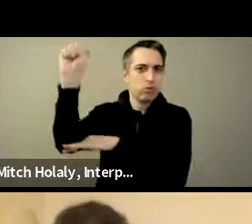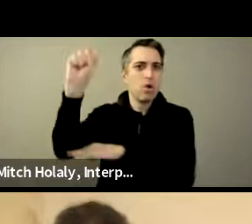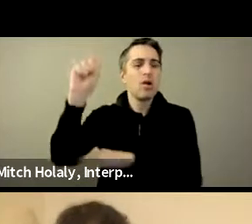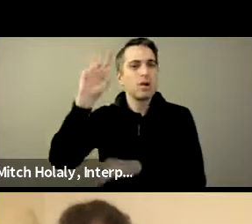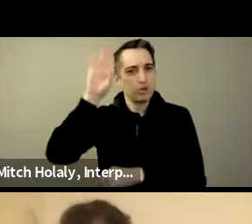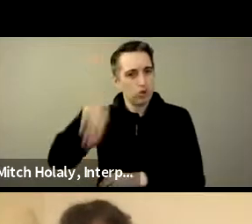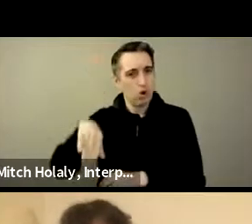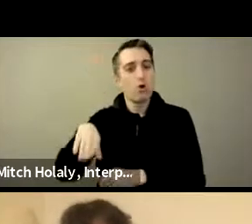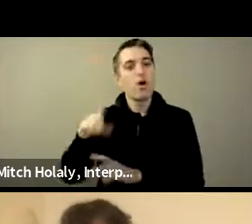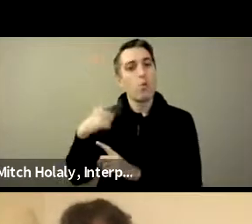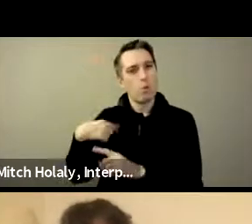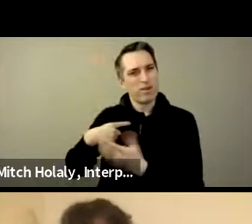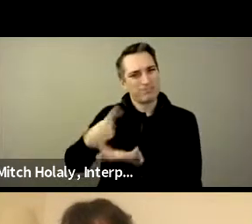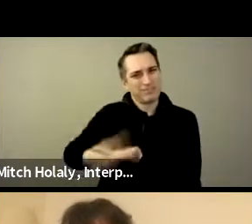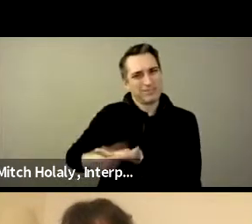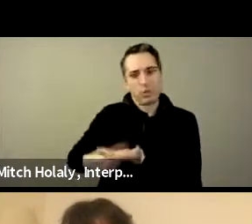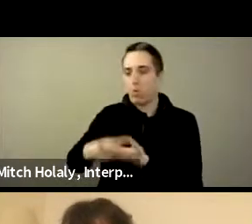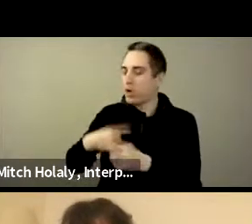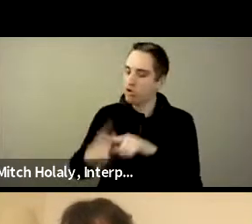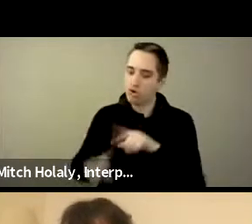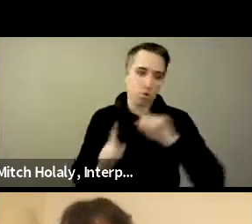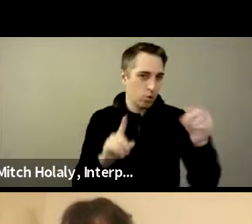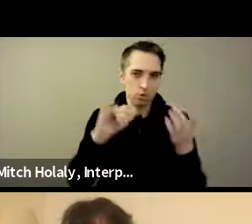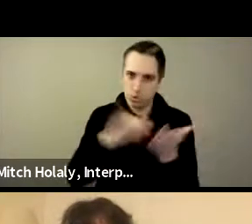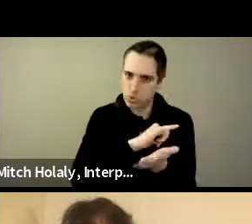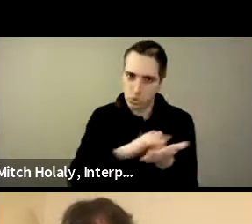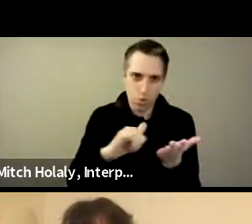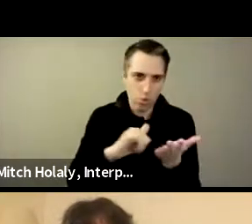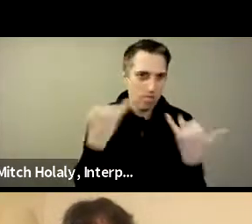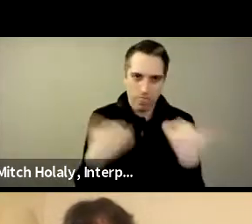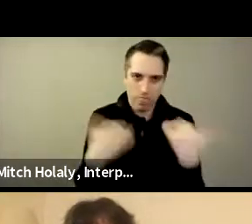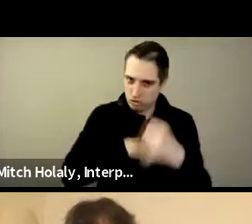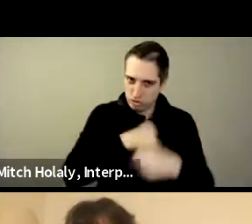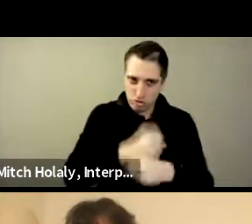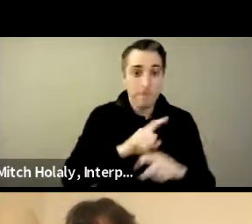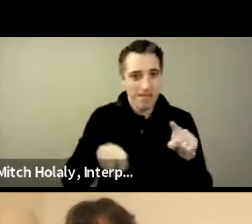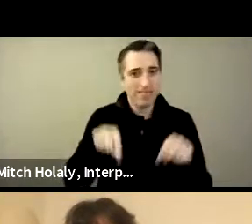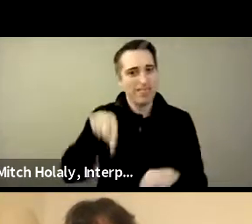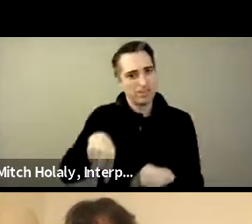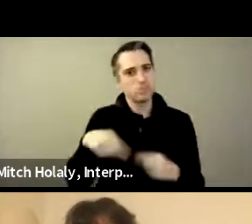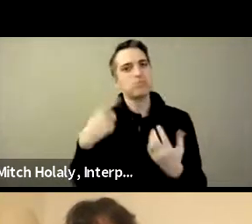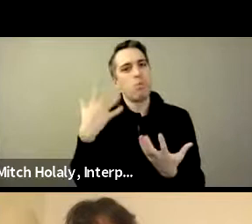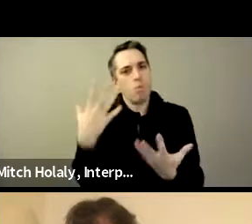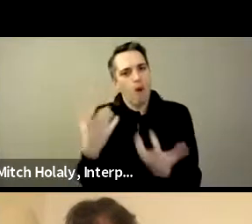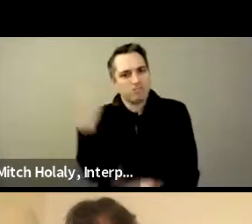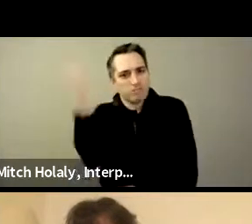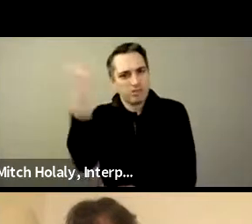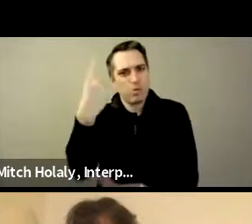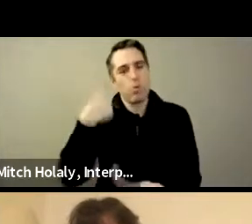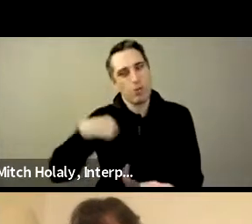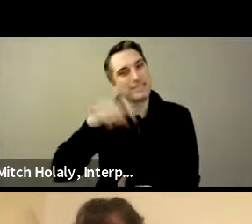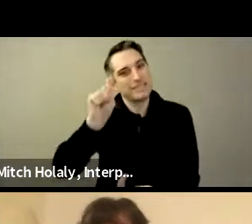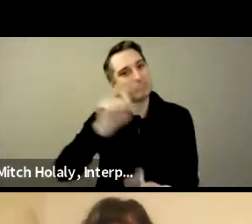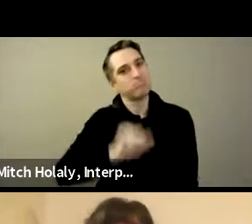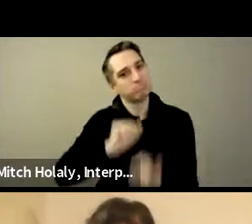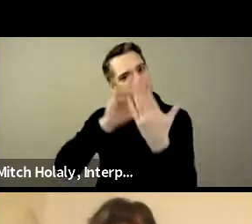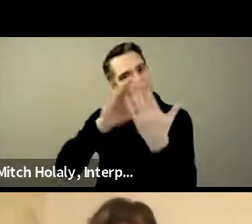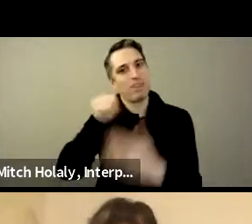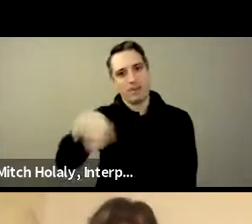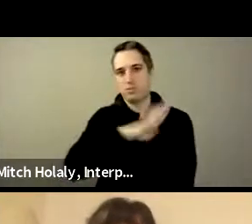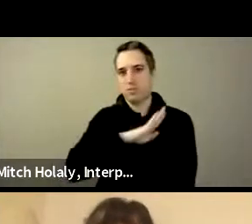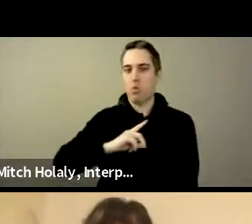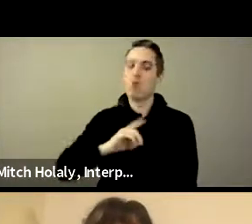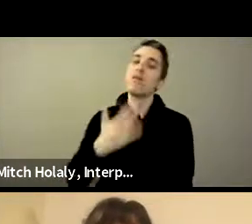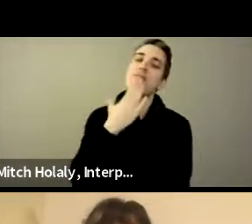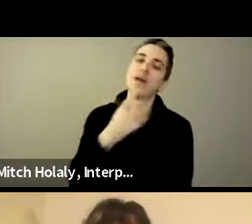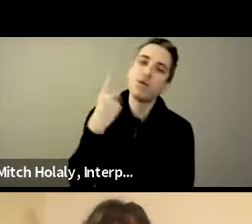group, and we talk about this. We couldn't go to New York this year, but this is something that I would like to have dealt with this board. So thank you